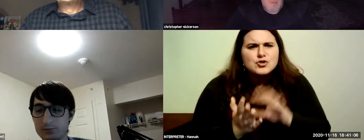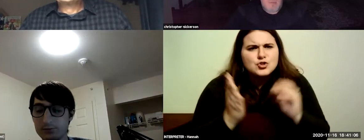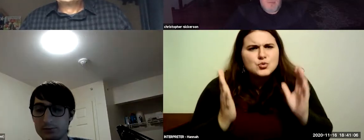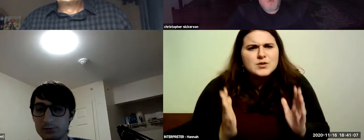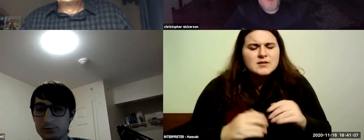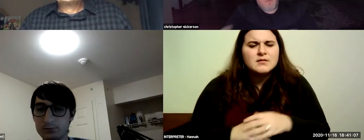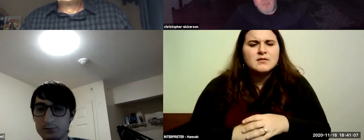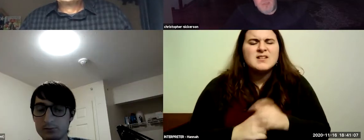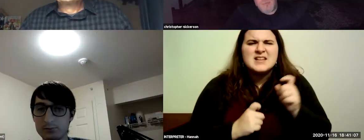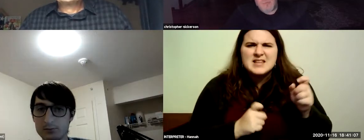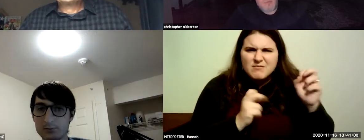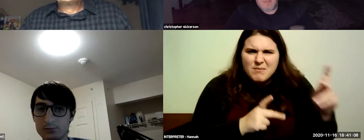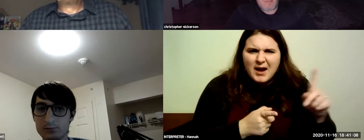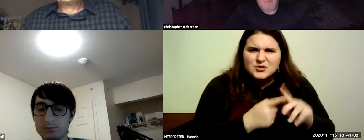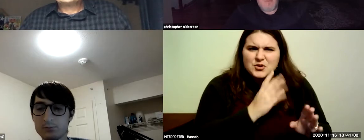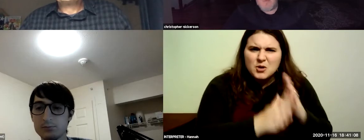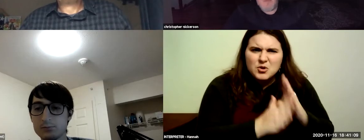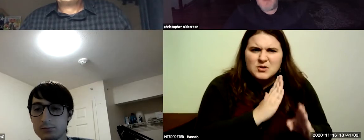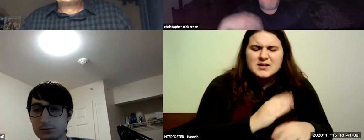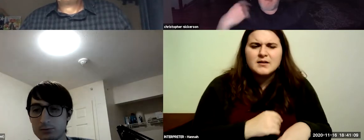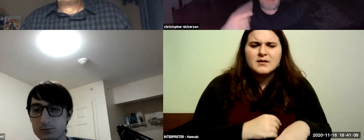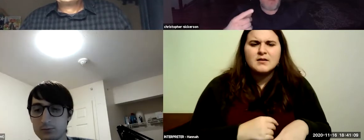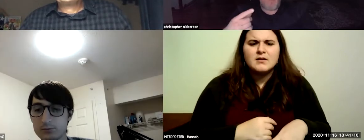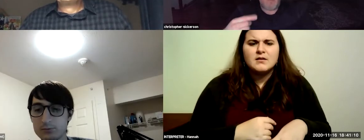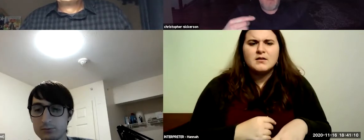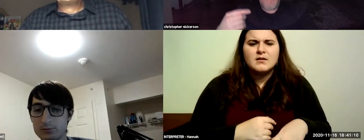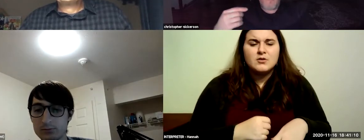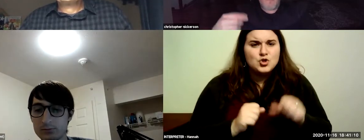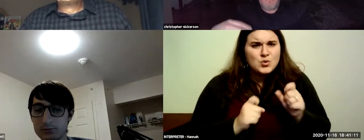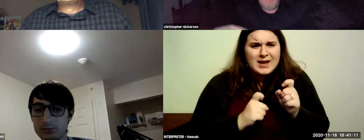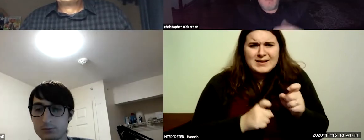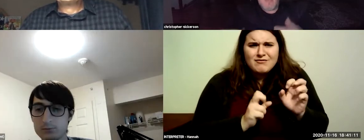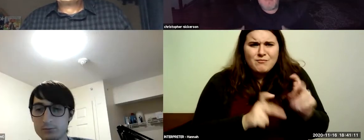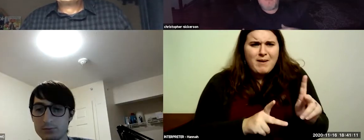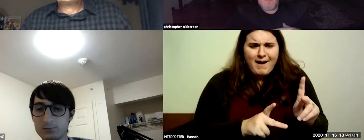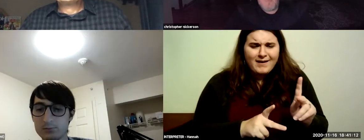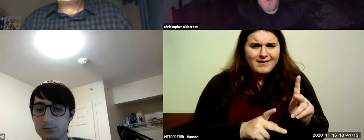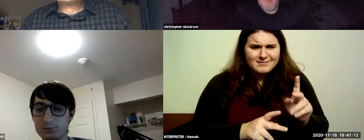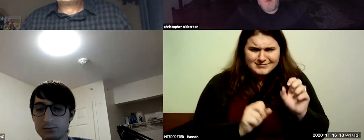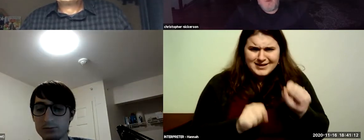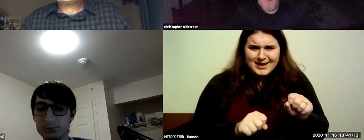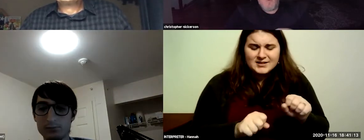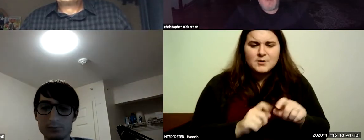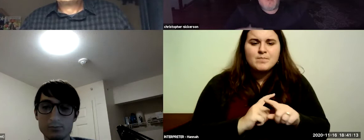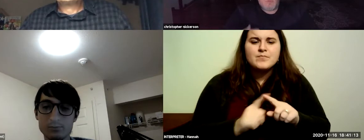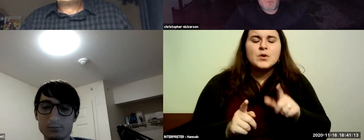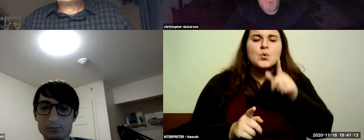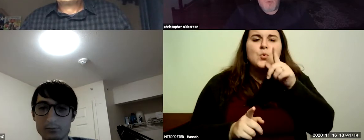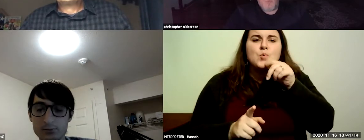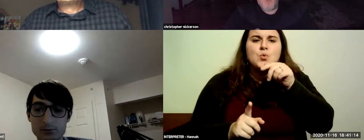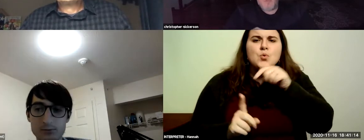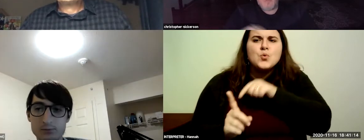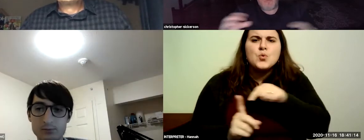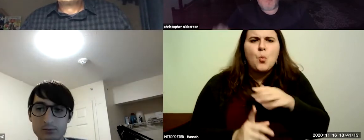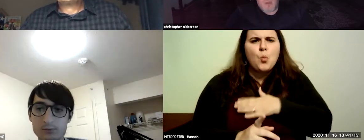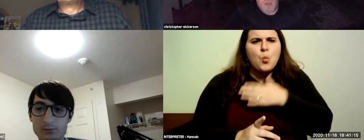give back to the community with the things that you do learn, it doesn't mean that you can't be given back day one. But the types of people that are willing to contribute